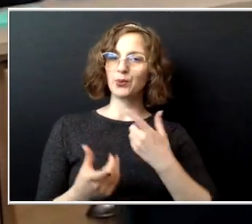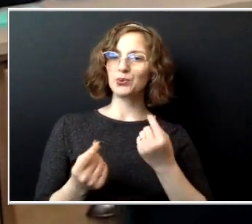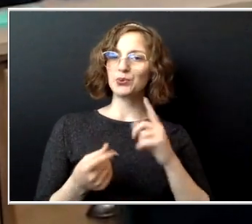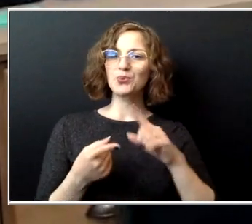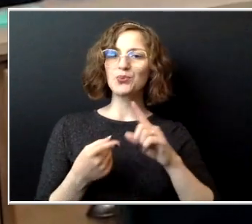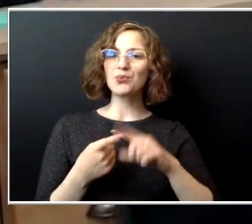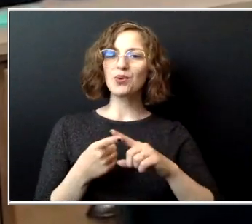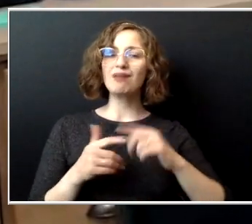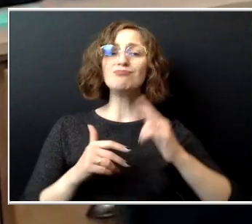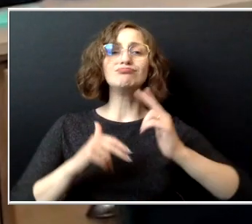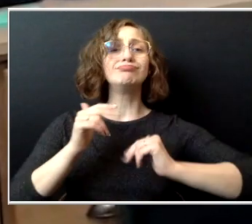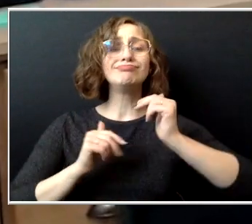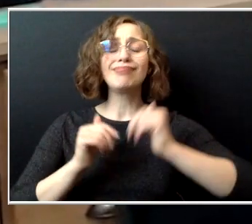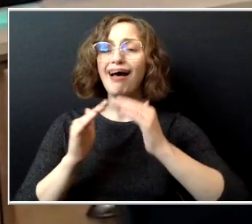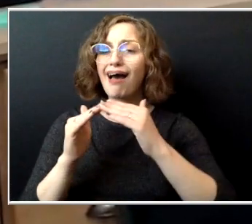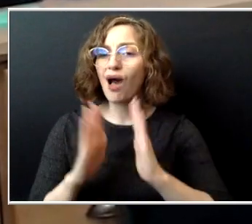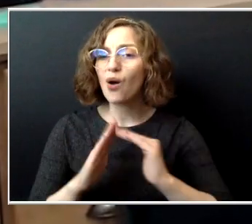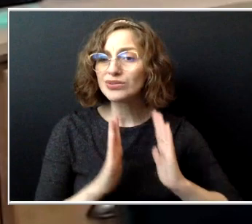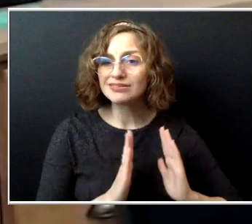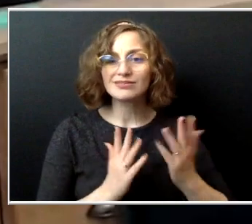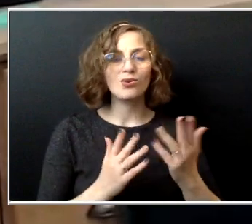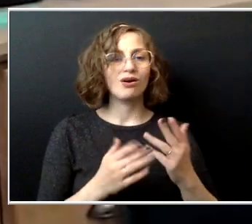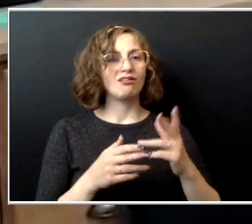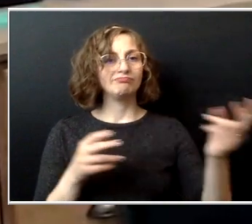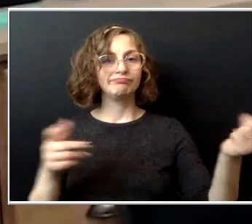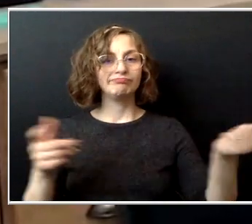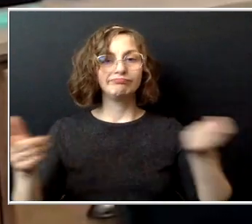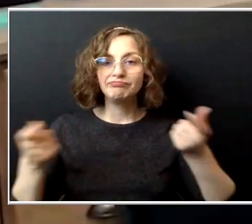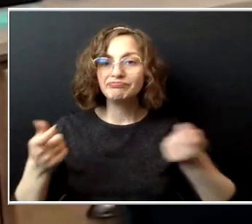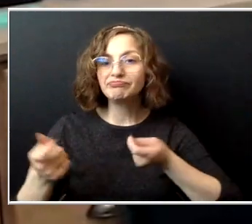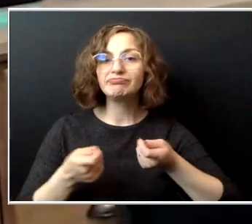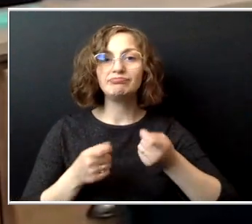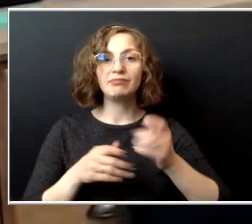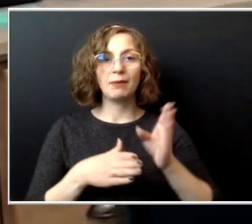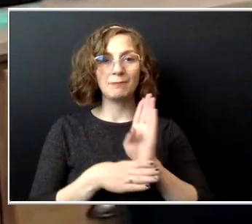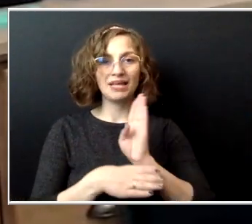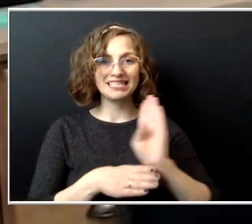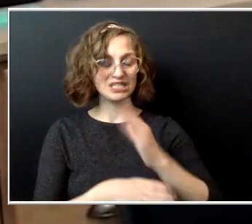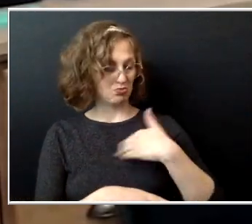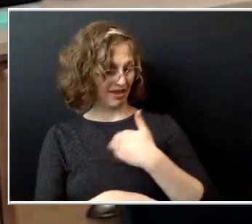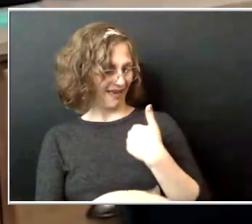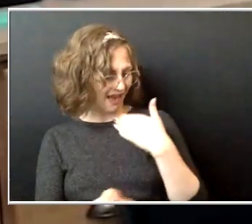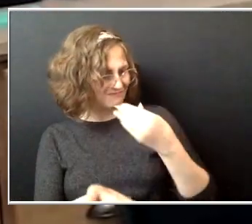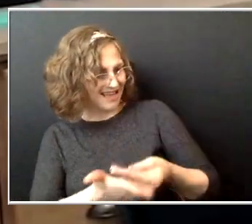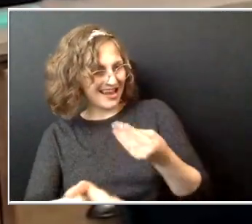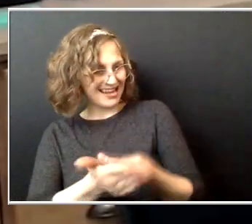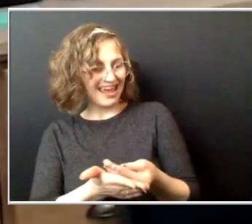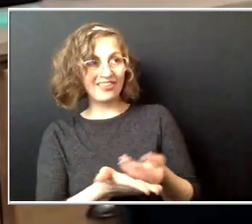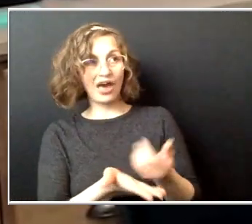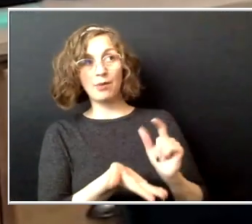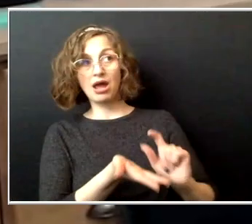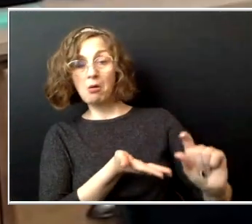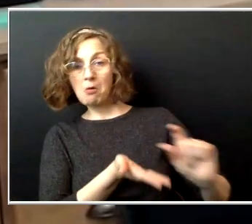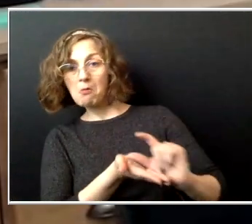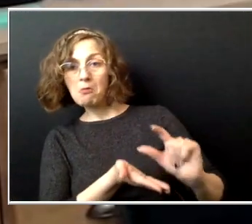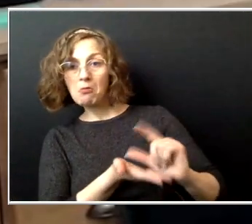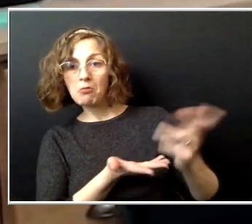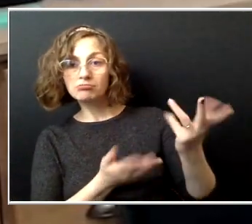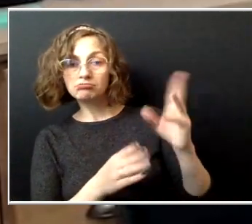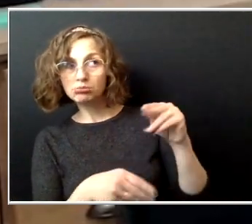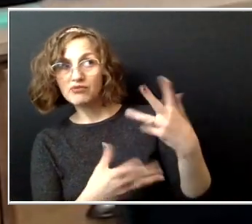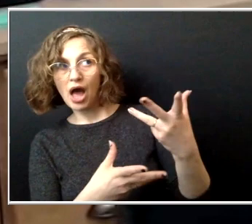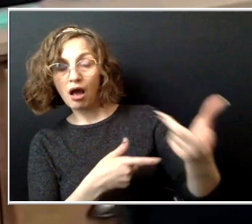or bring businesses. We have these dollars that we use to incentivize these people. So if the same thing were true